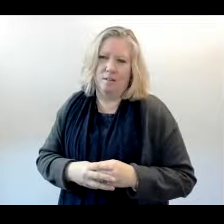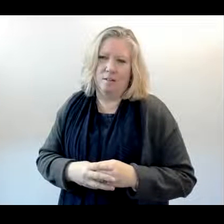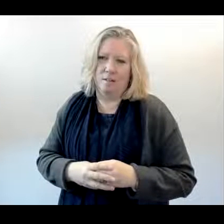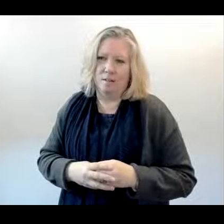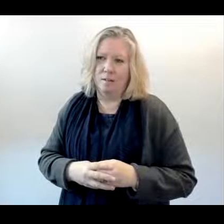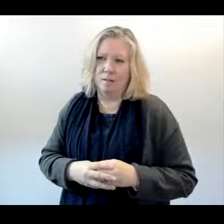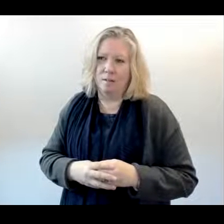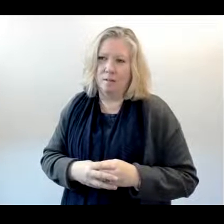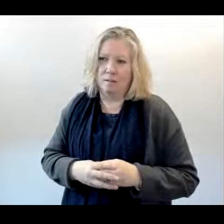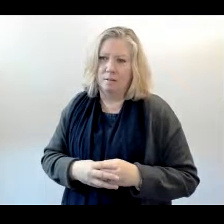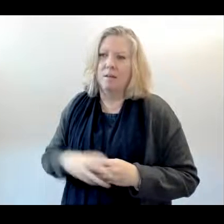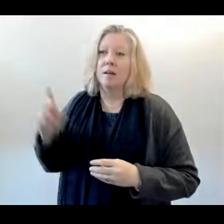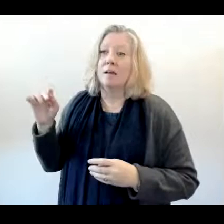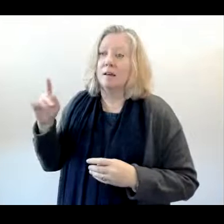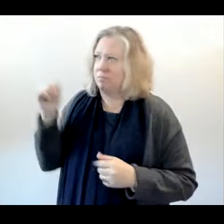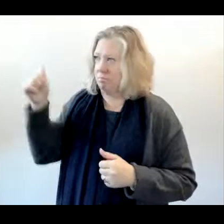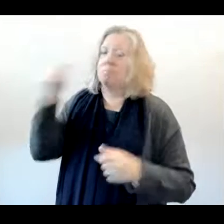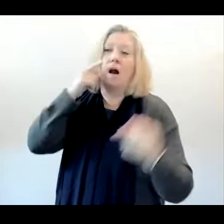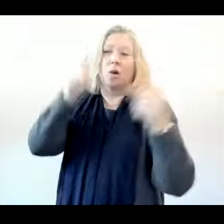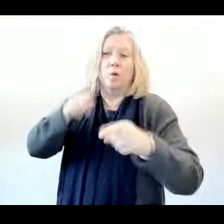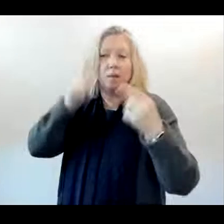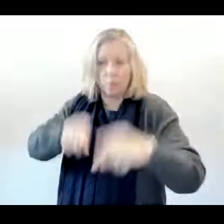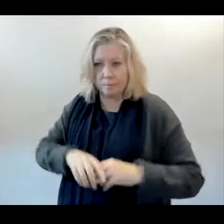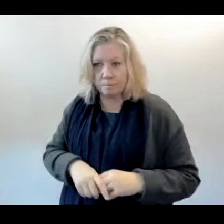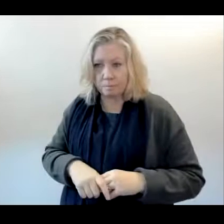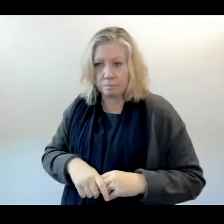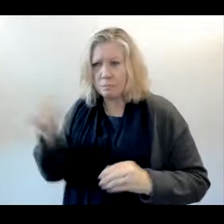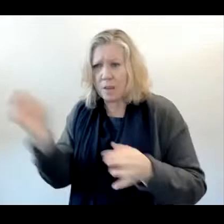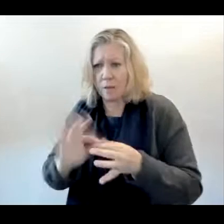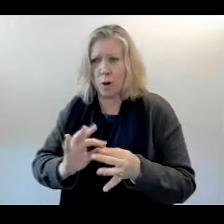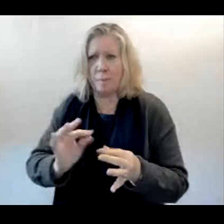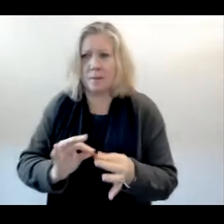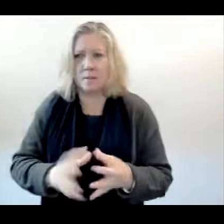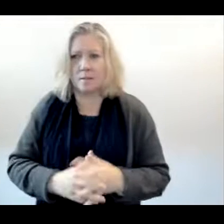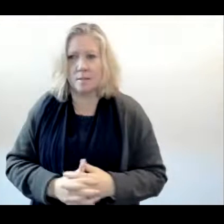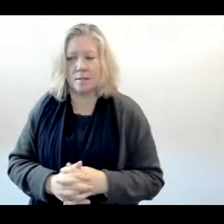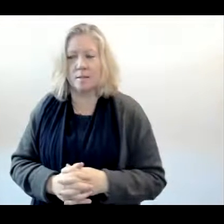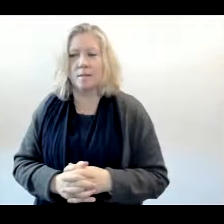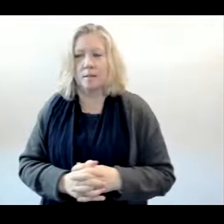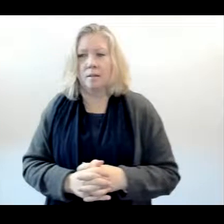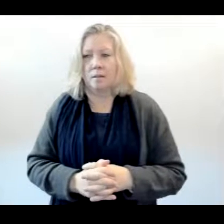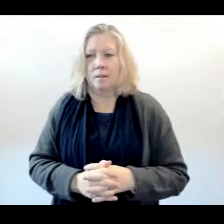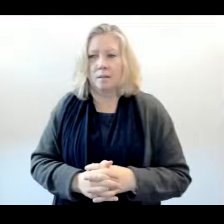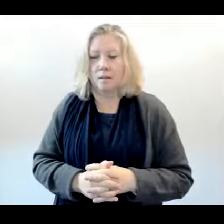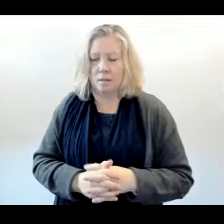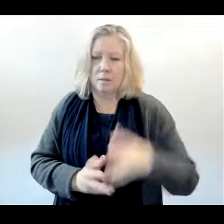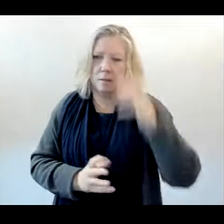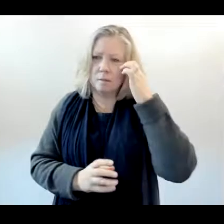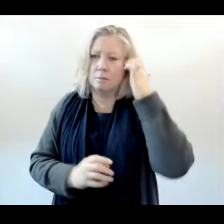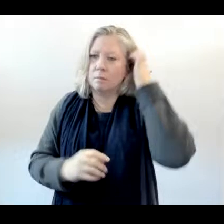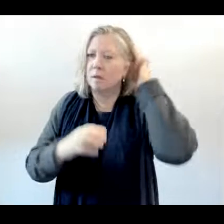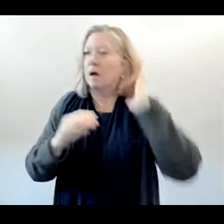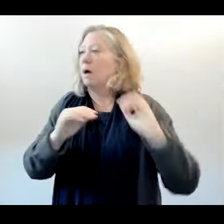Hear, hear. I don't know if there are any other questions or comments from the board. If not, I'll entertain a motion. Motion to